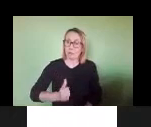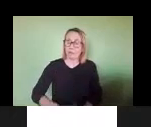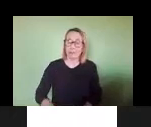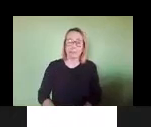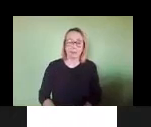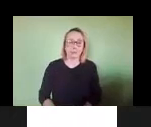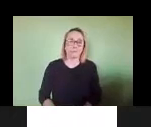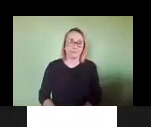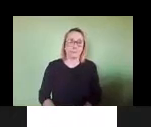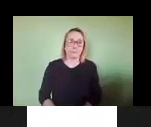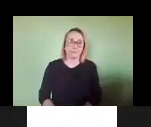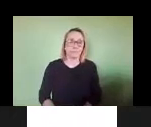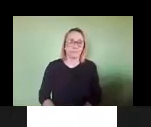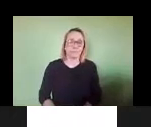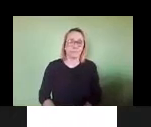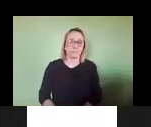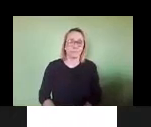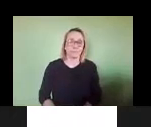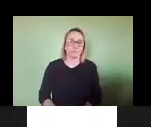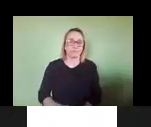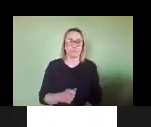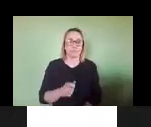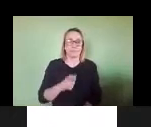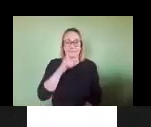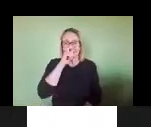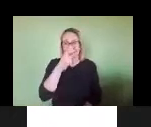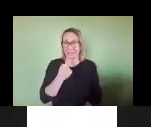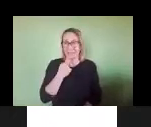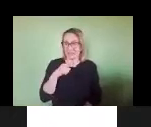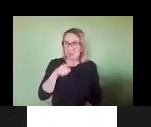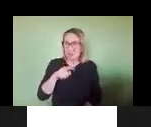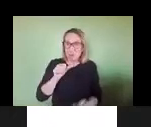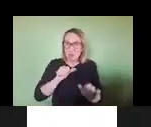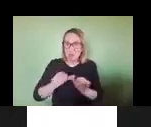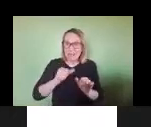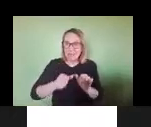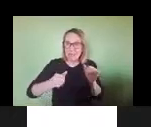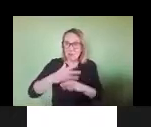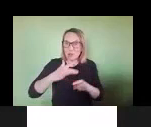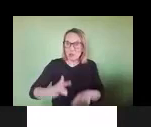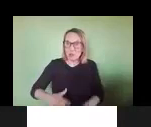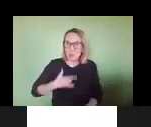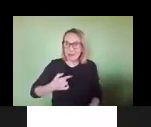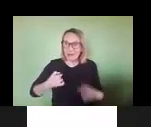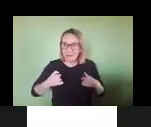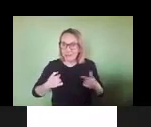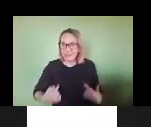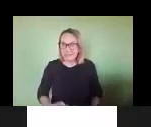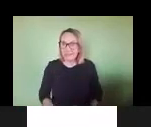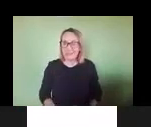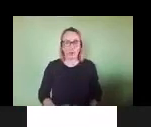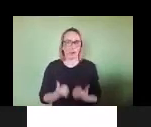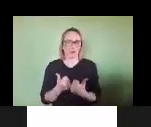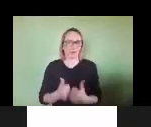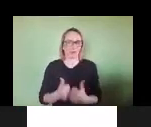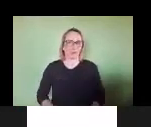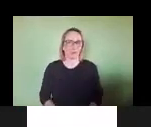Yeah. Because my sister said you got better social life than me. Well, that's good to